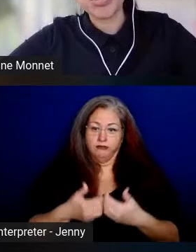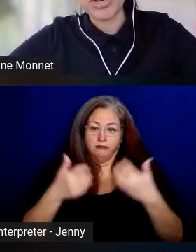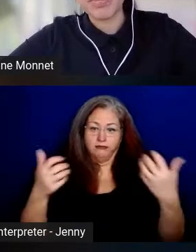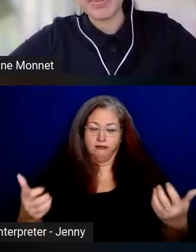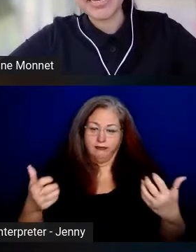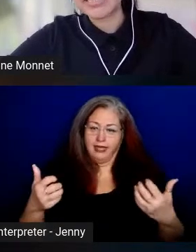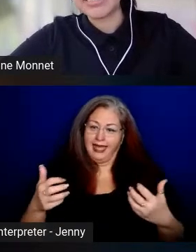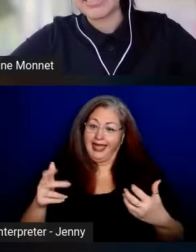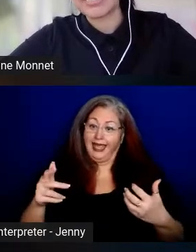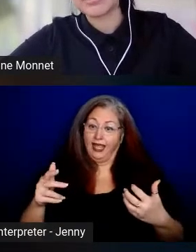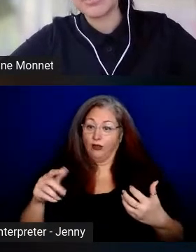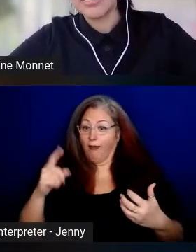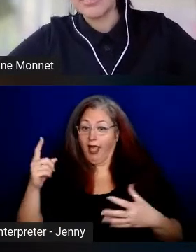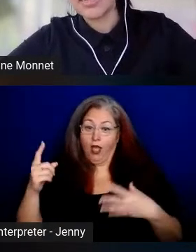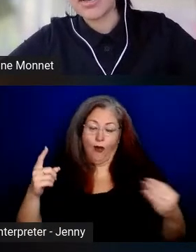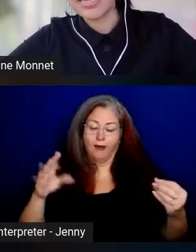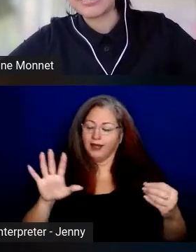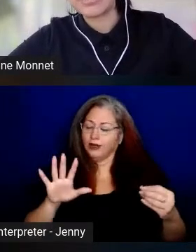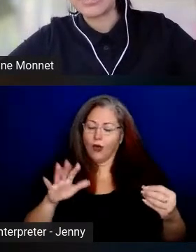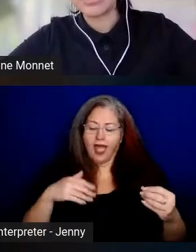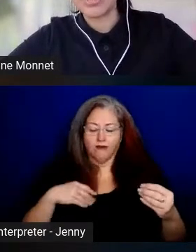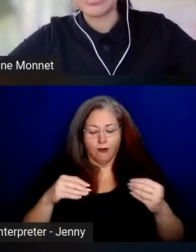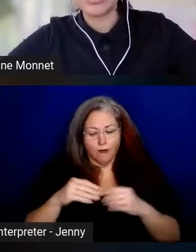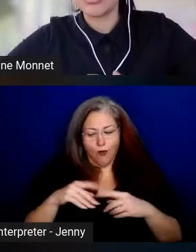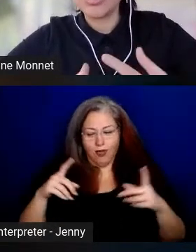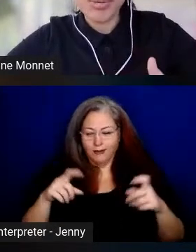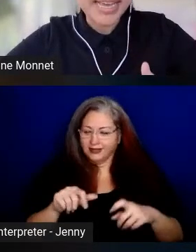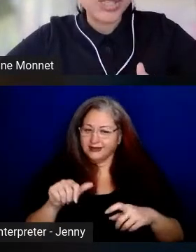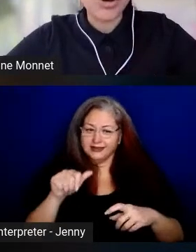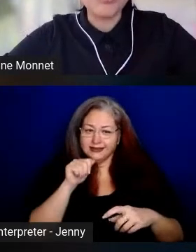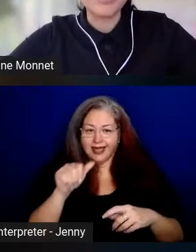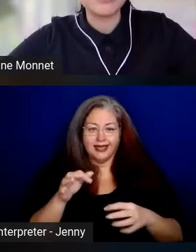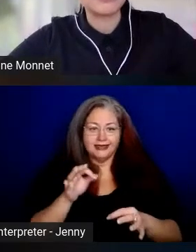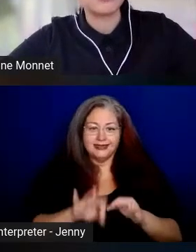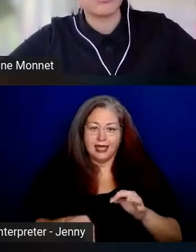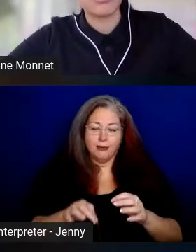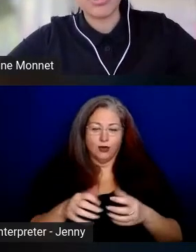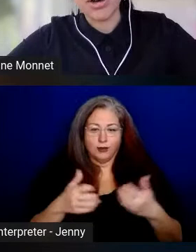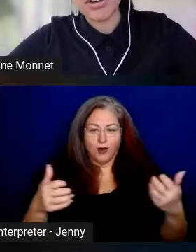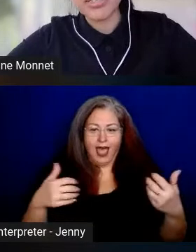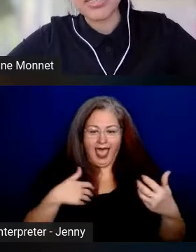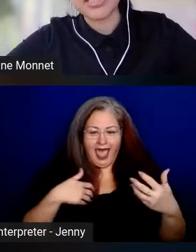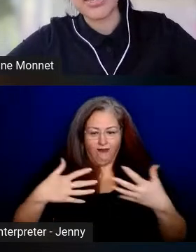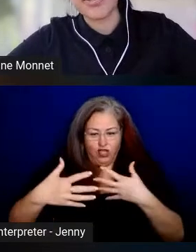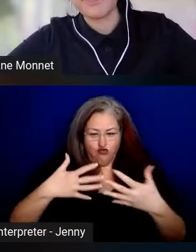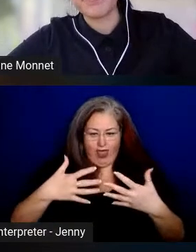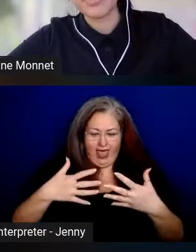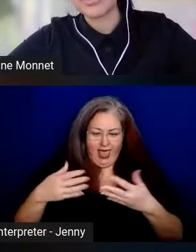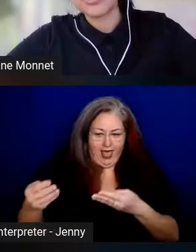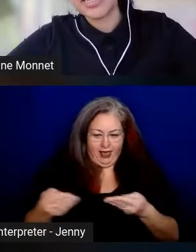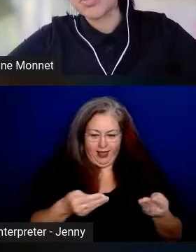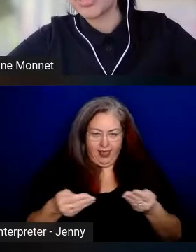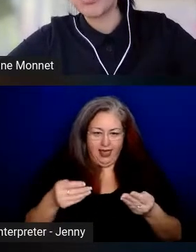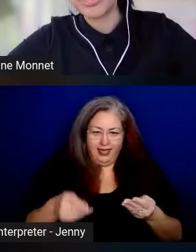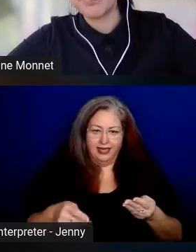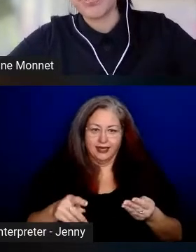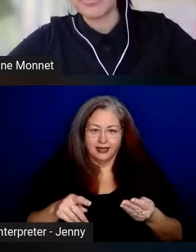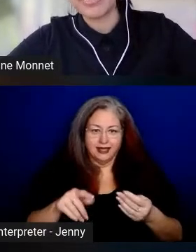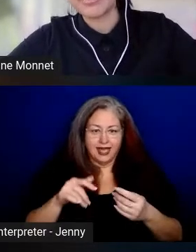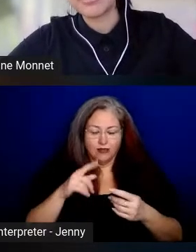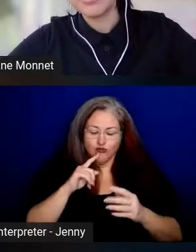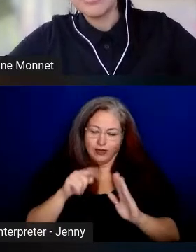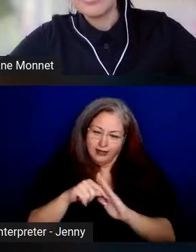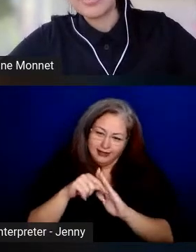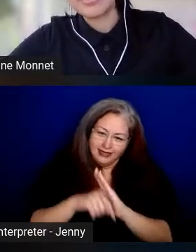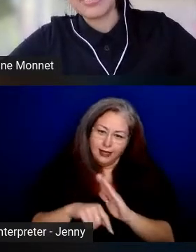think it's much more complex than that. It's a gray zone, and it's not a cause. It's much more deeper